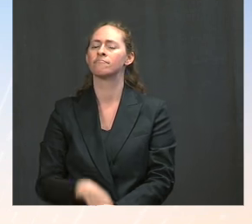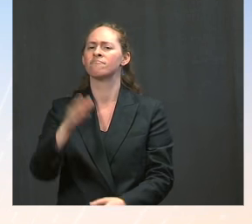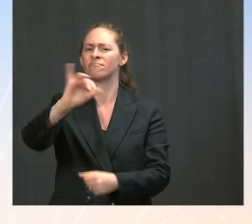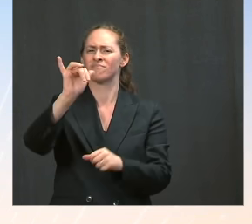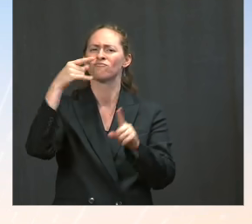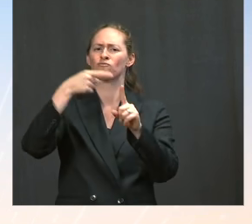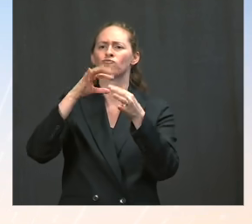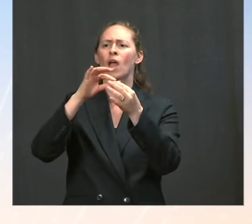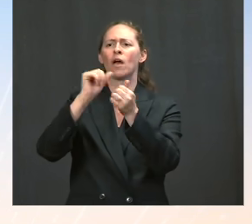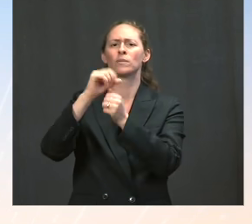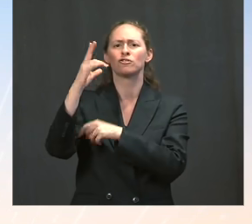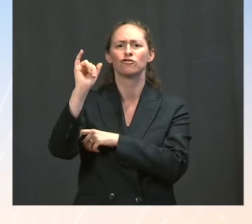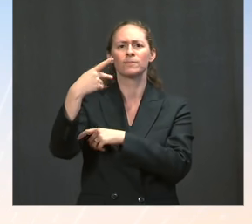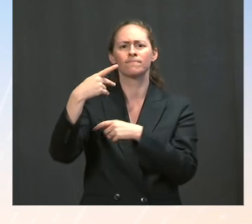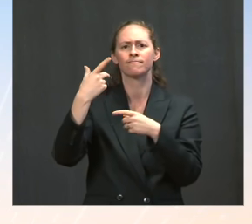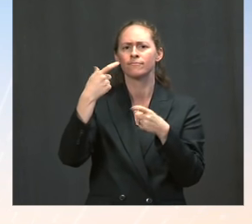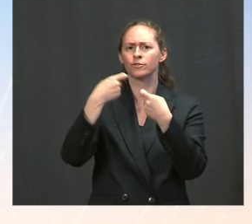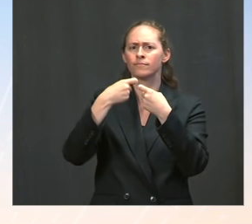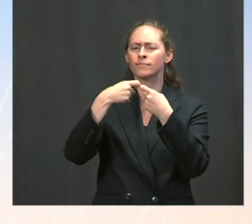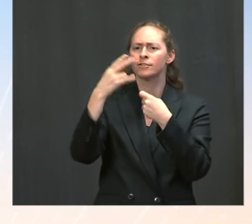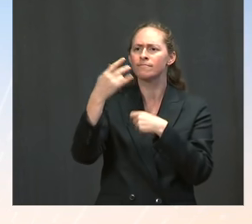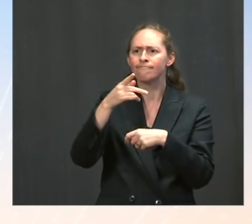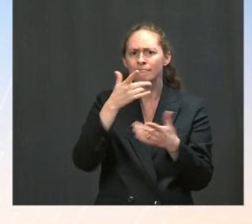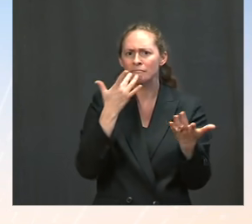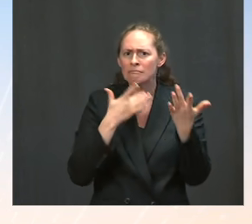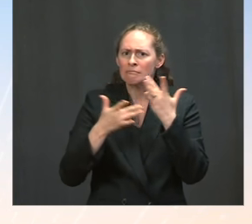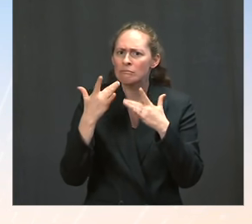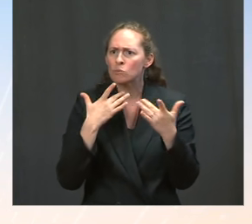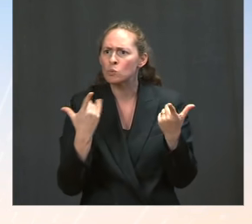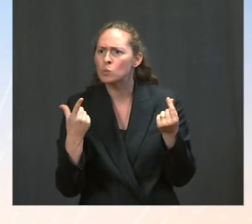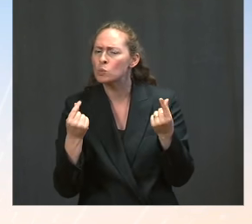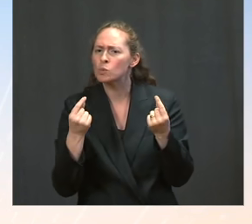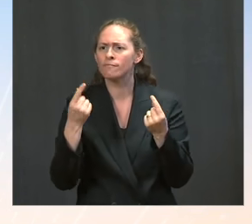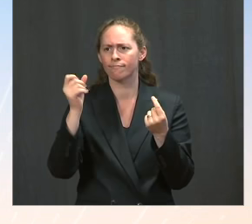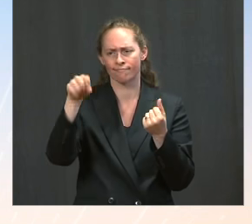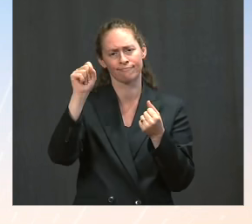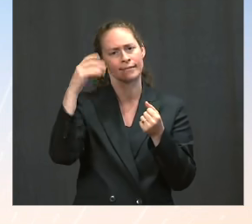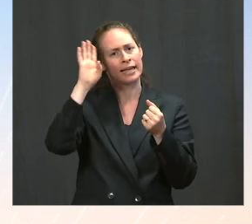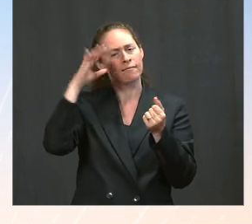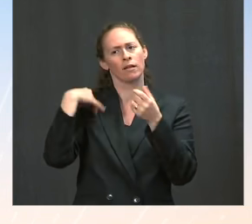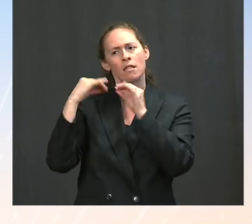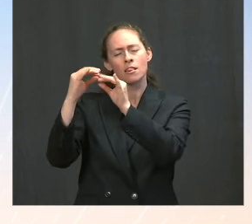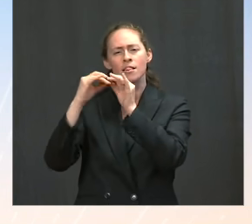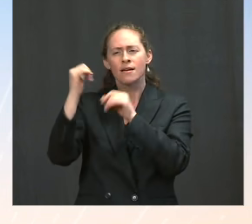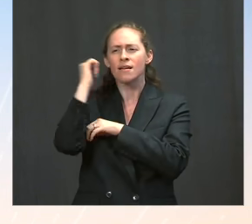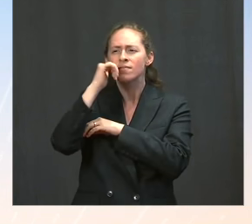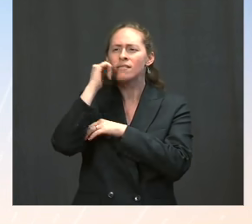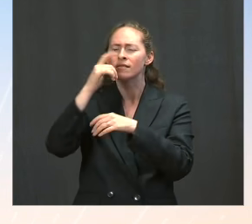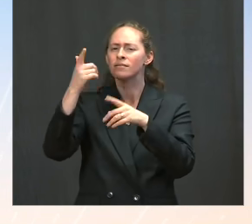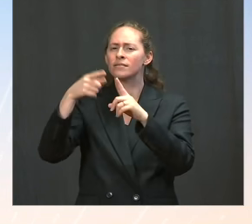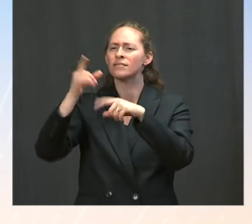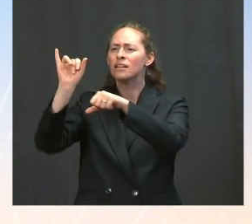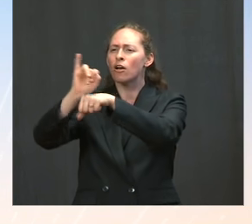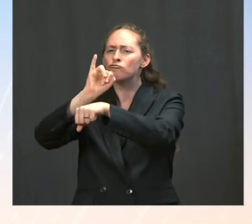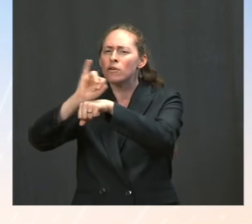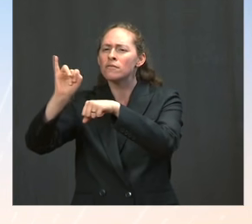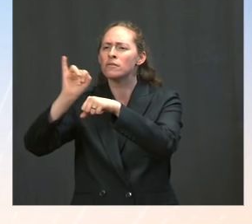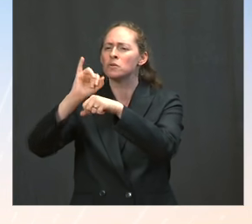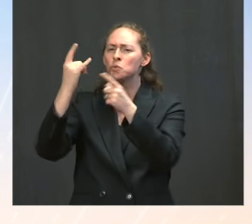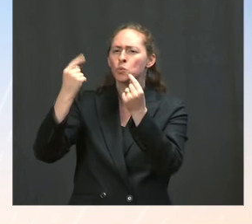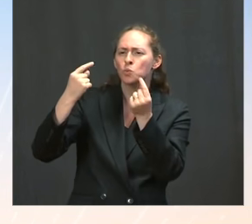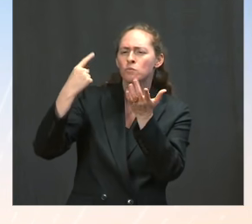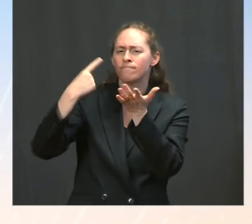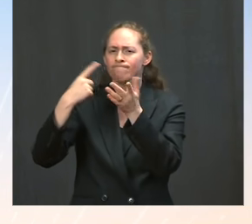I am engaging almost daily with industry. We are working as hard as we can to get